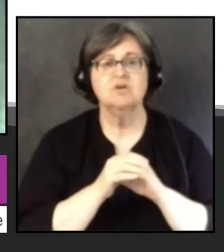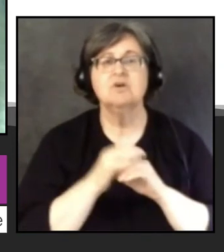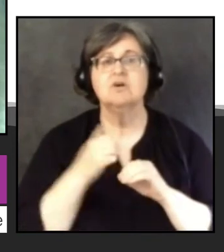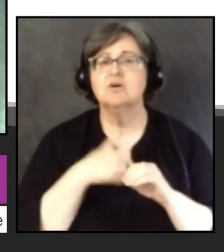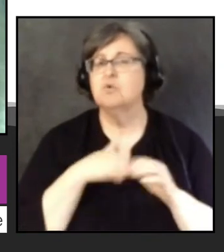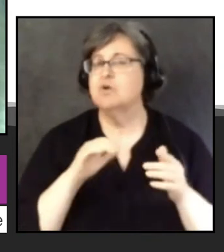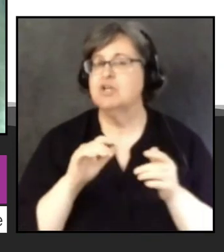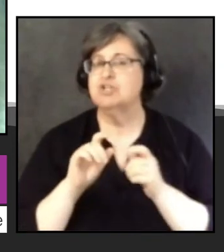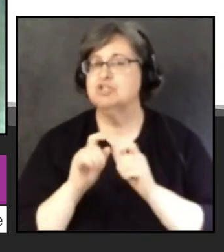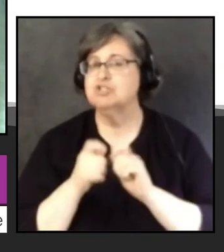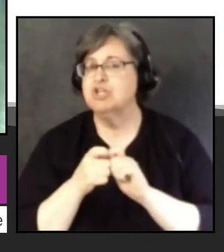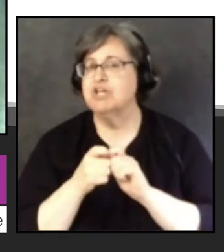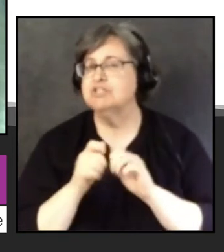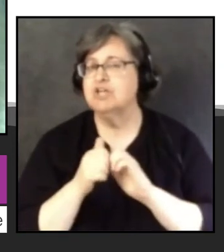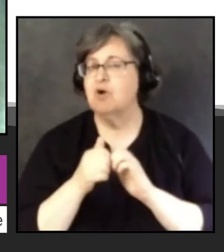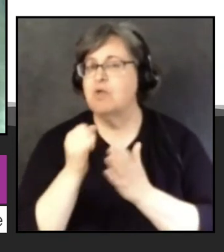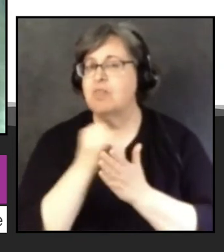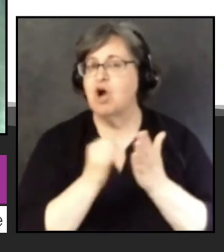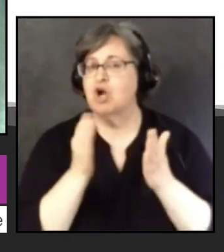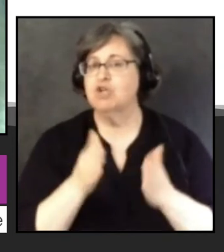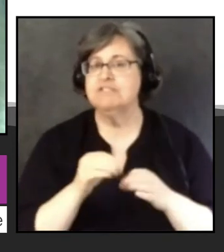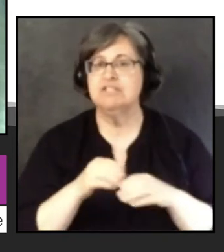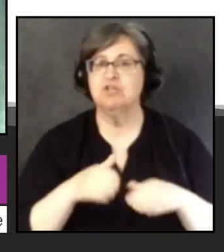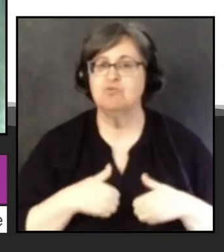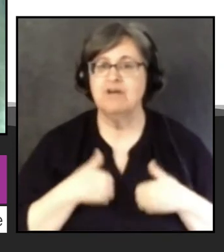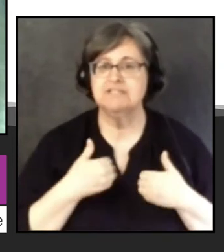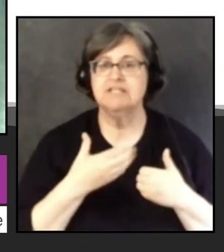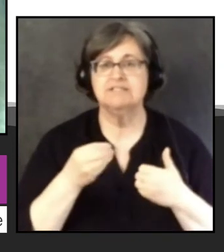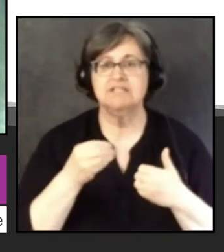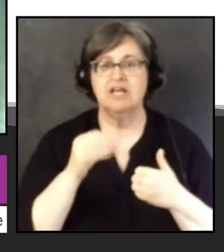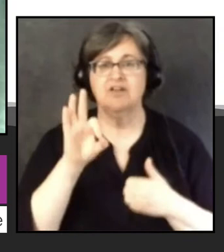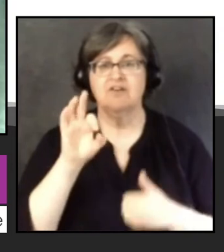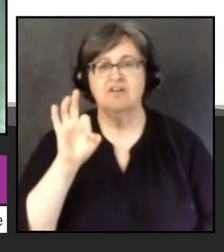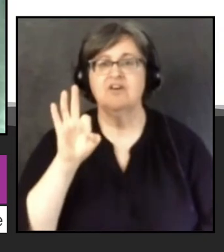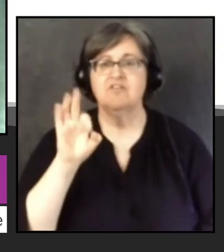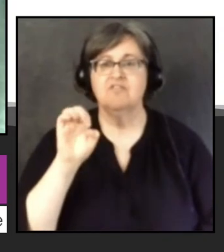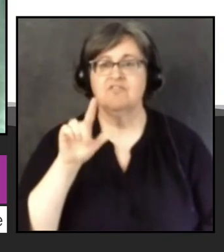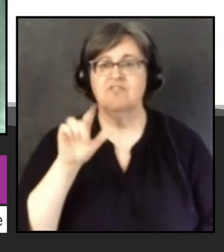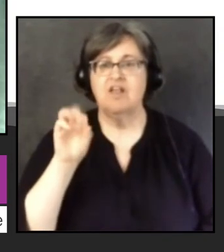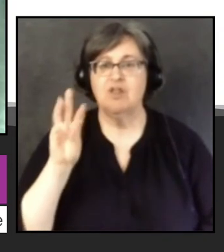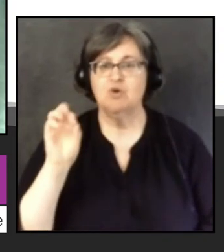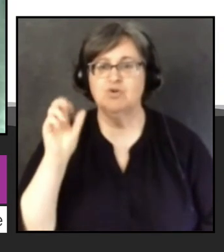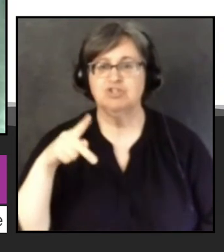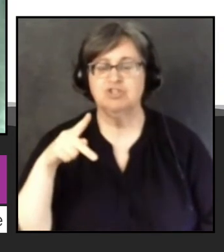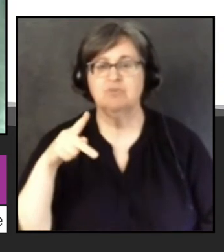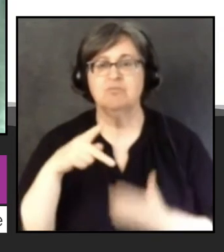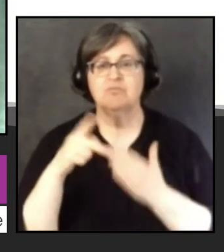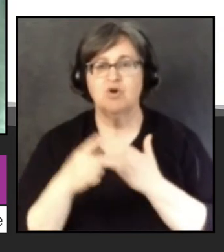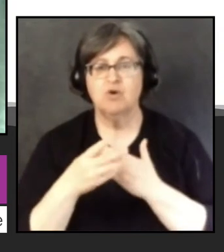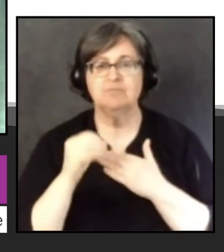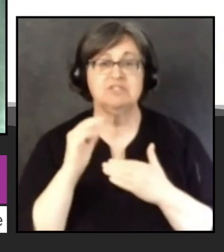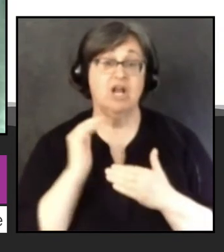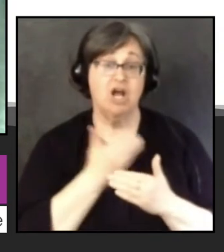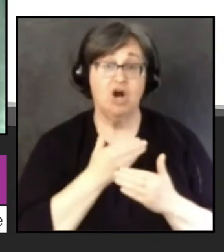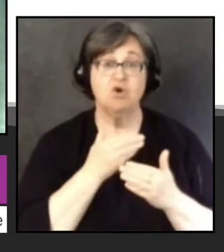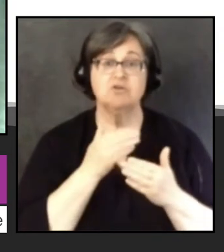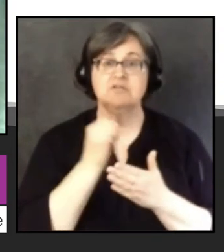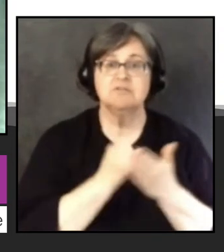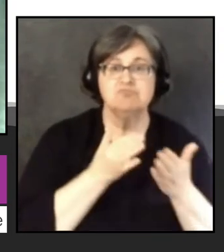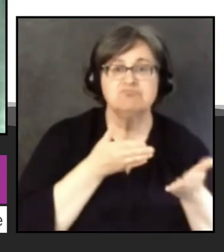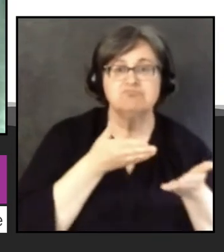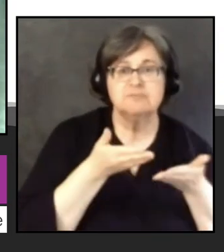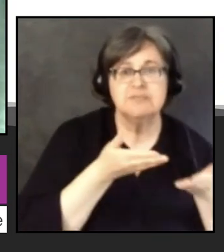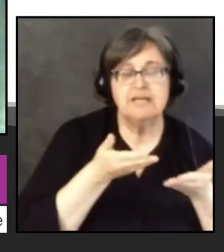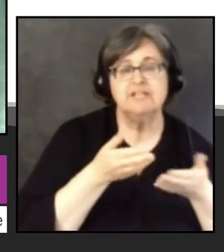Artists in Residence and Fellowship programs, our community engagement initiatives, and our public programs. Our Create